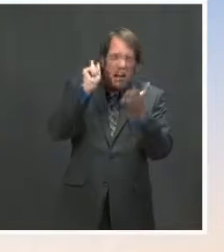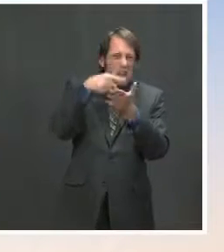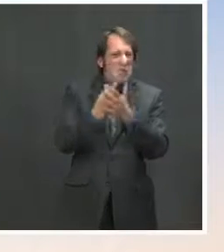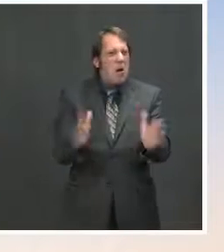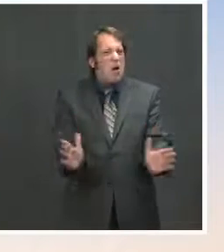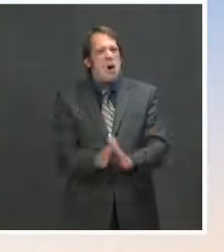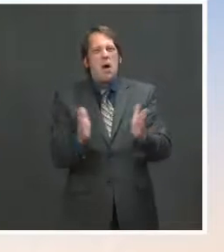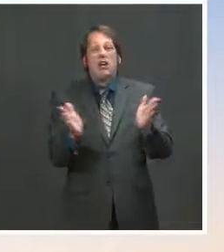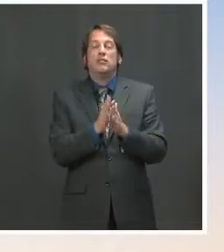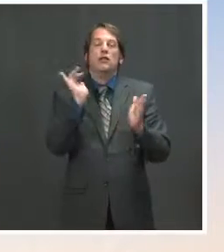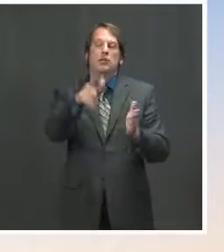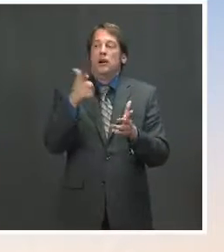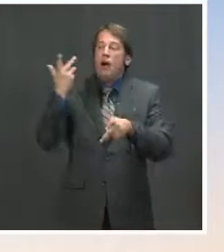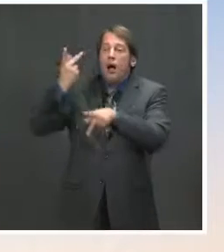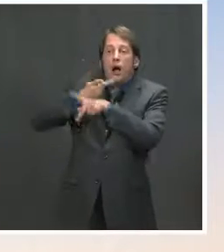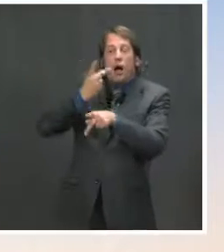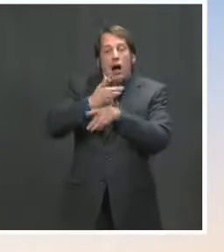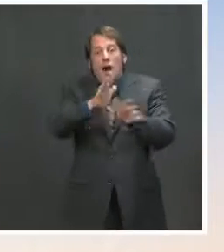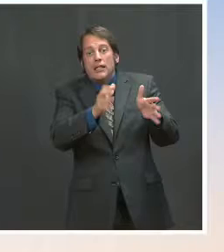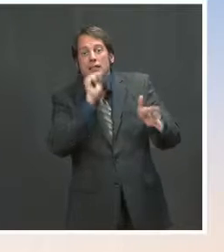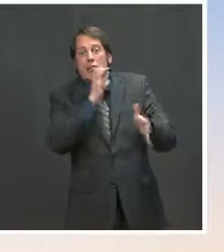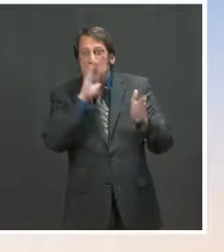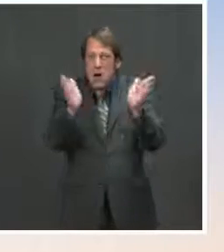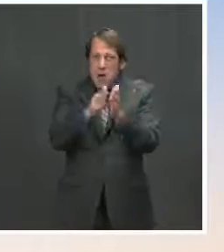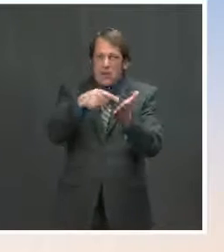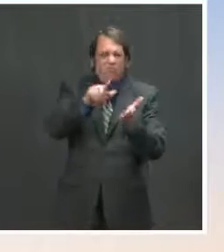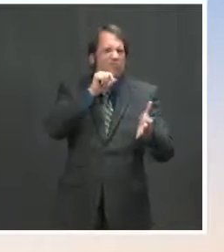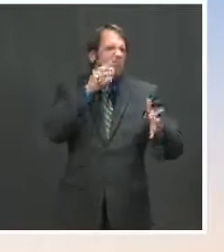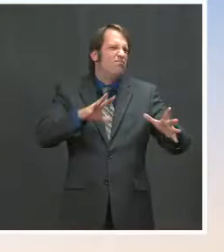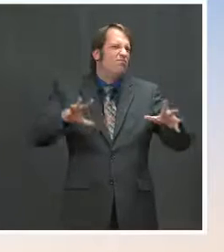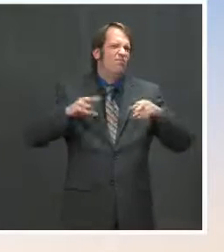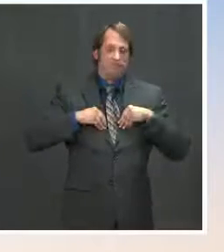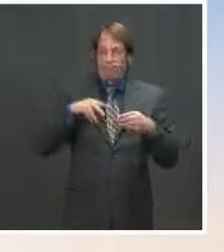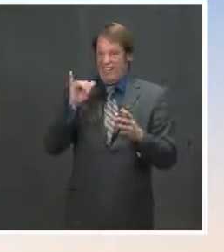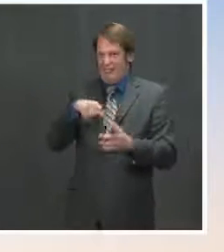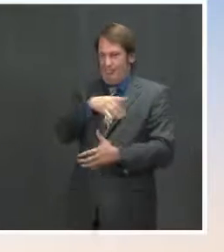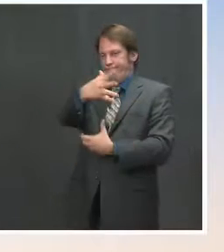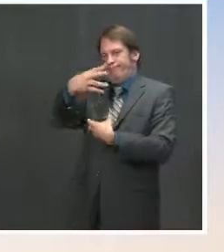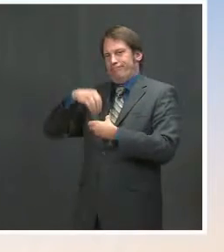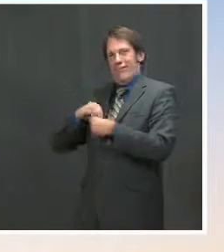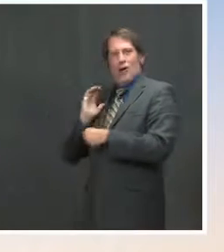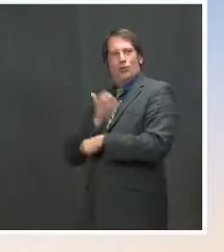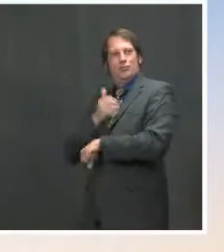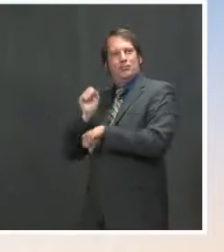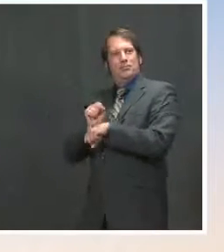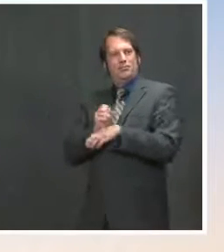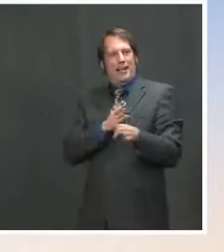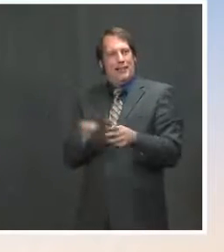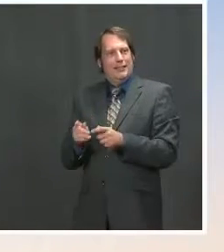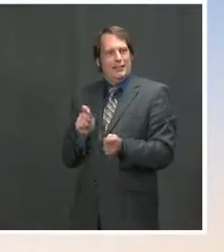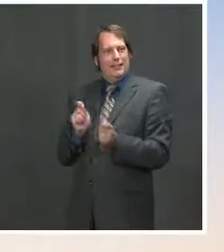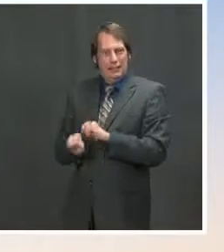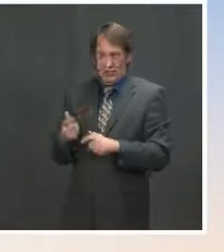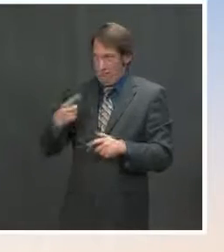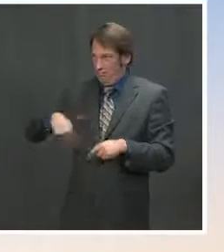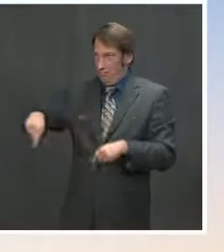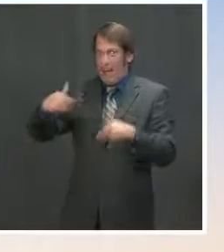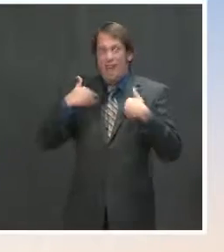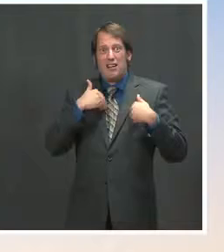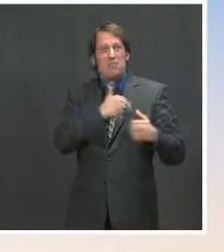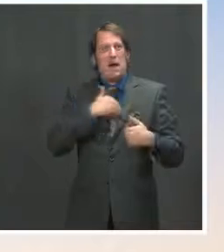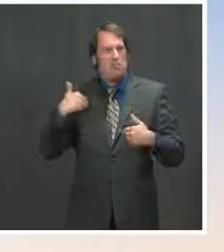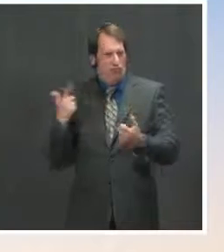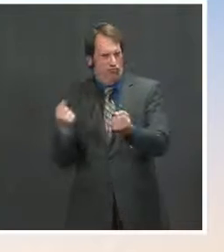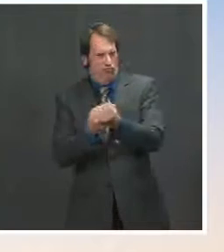why we proposed that in that package. There will be a range of views. There are a lot of members who are absolutely for that and adamant that it should be included. There are